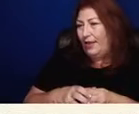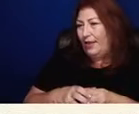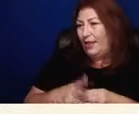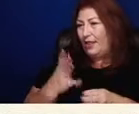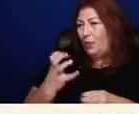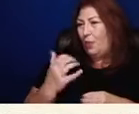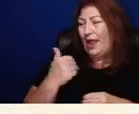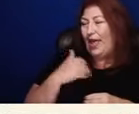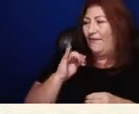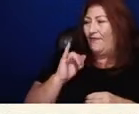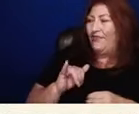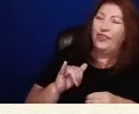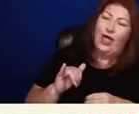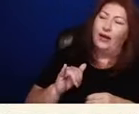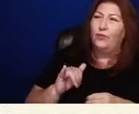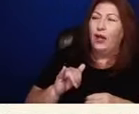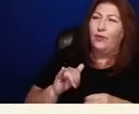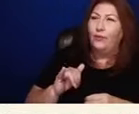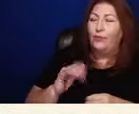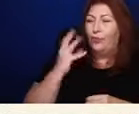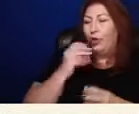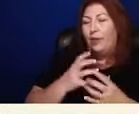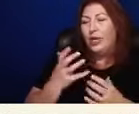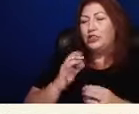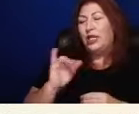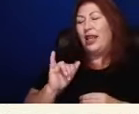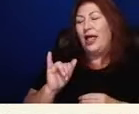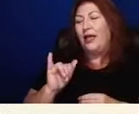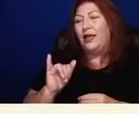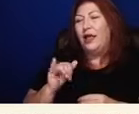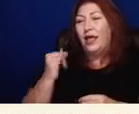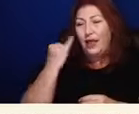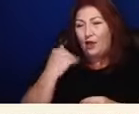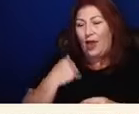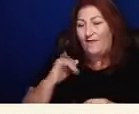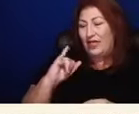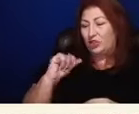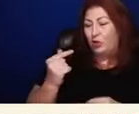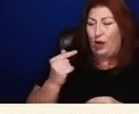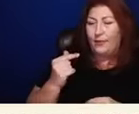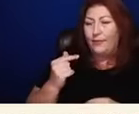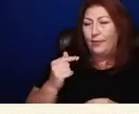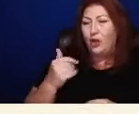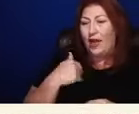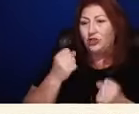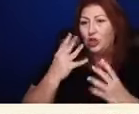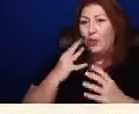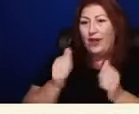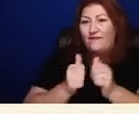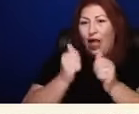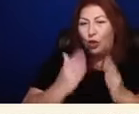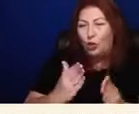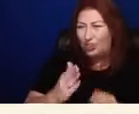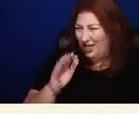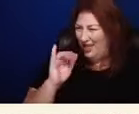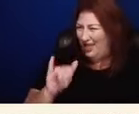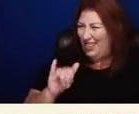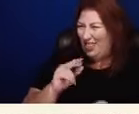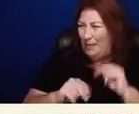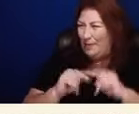that, well, pretty much like, let's put it this way. If you have an Instagram account, you have like so many followers, like that kind of, it kind of builds